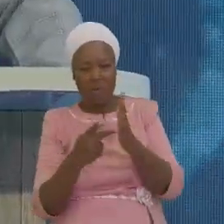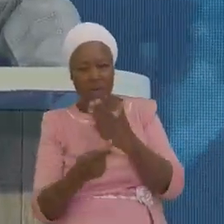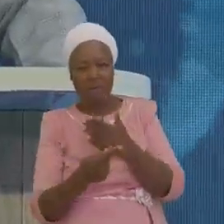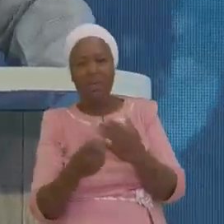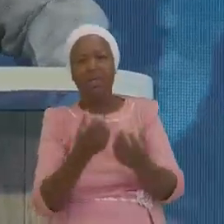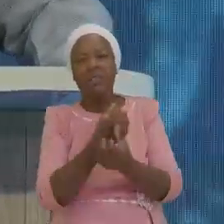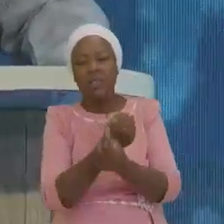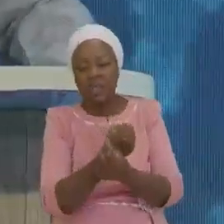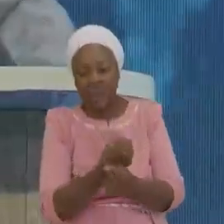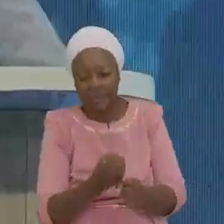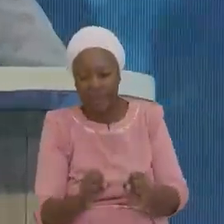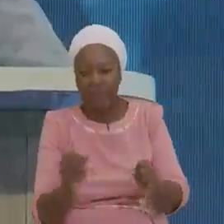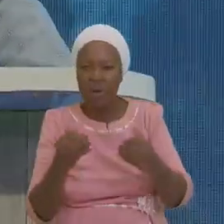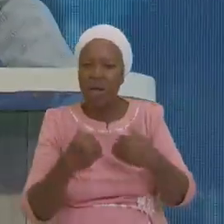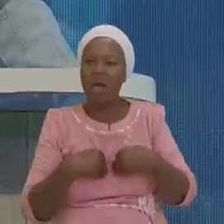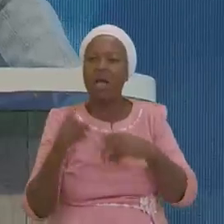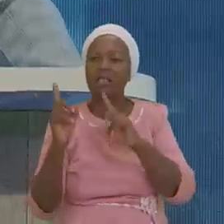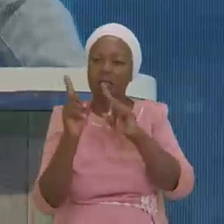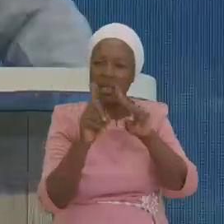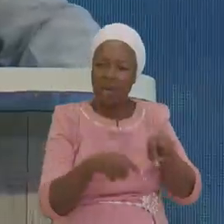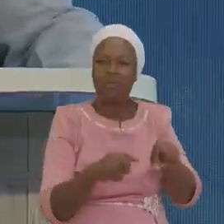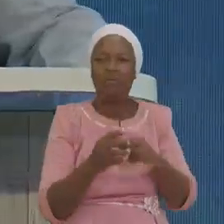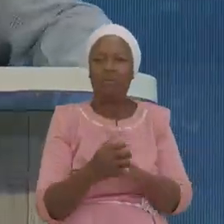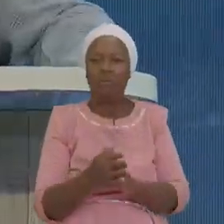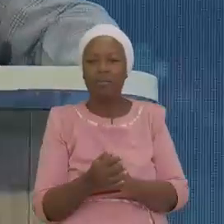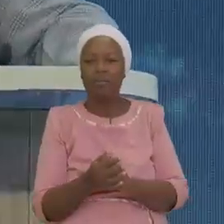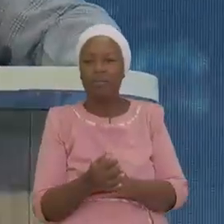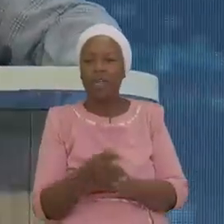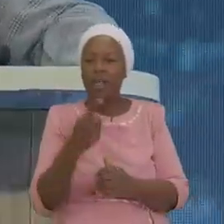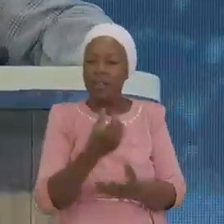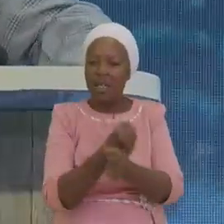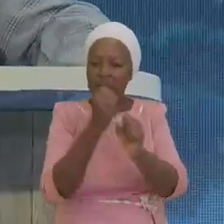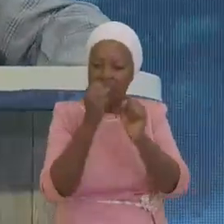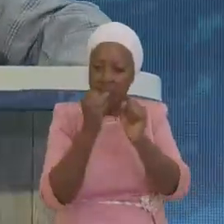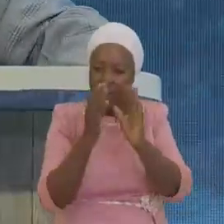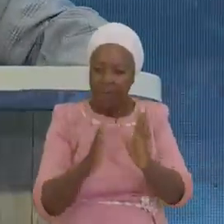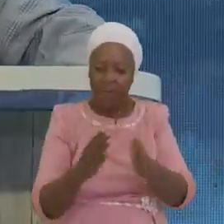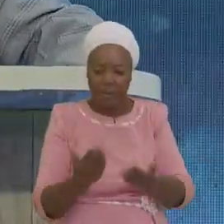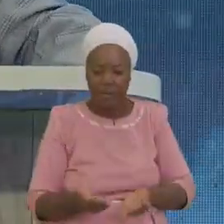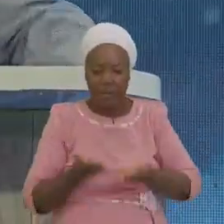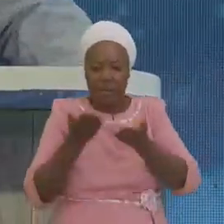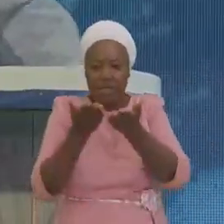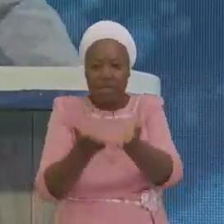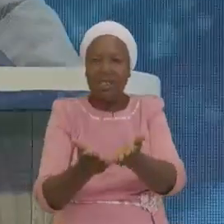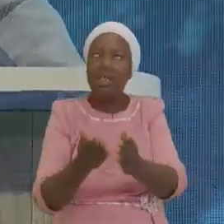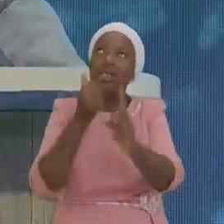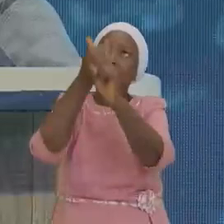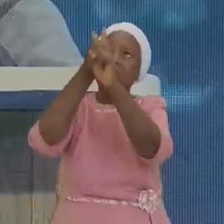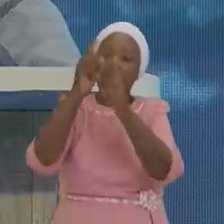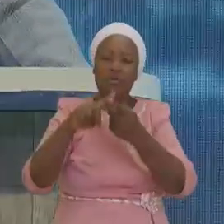Salvation has come. The Savior presents himself to you.